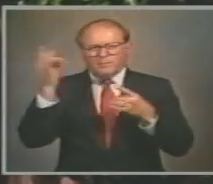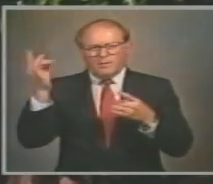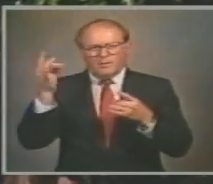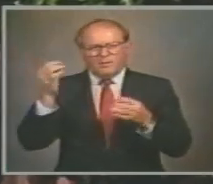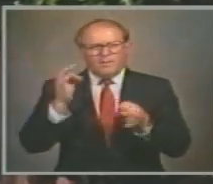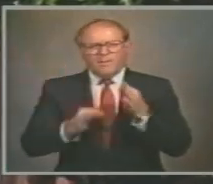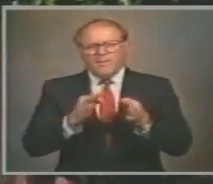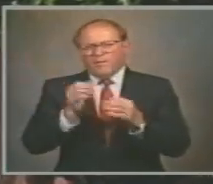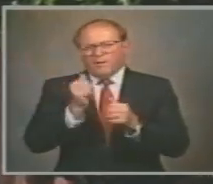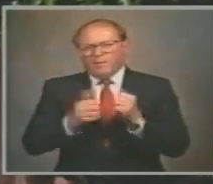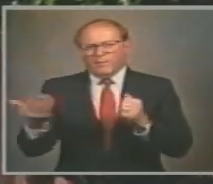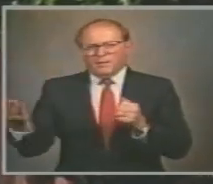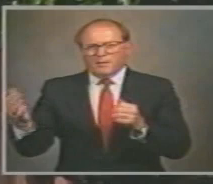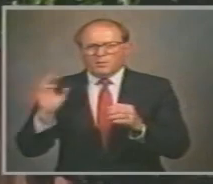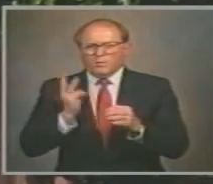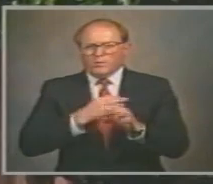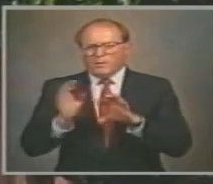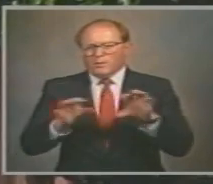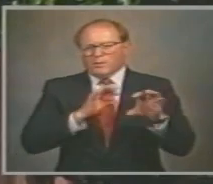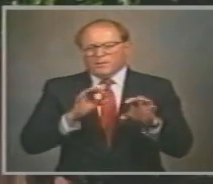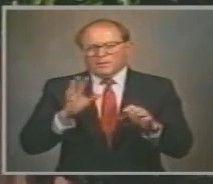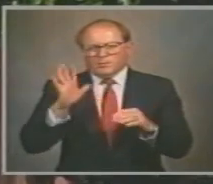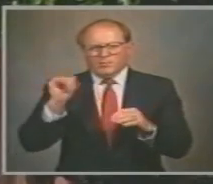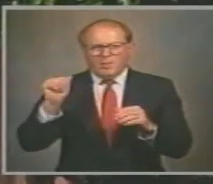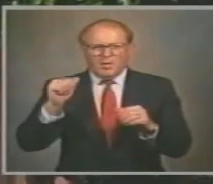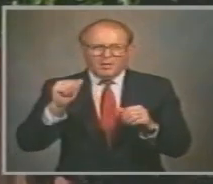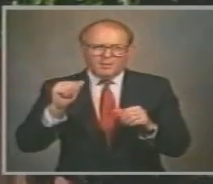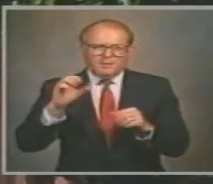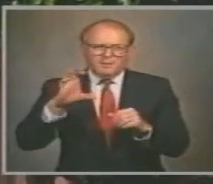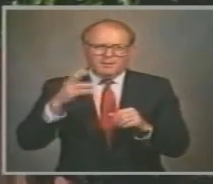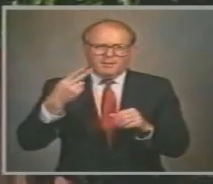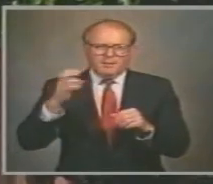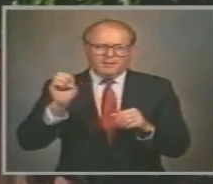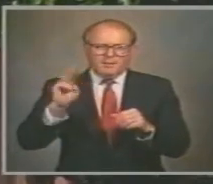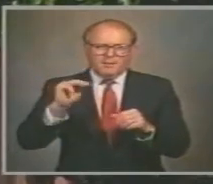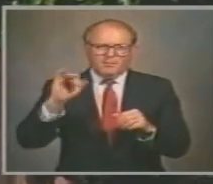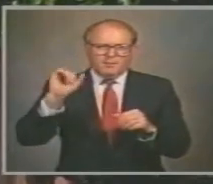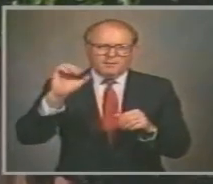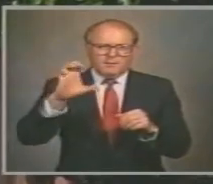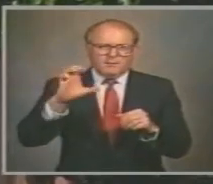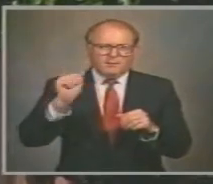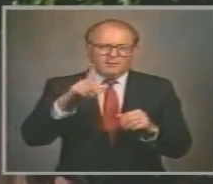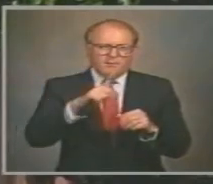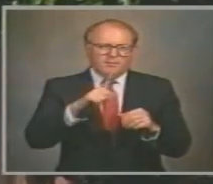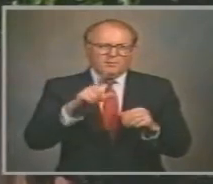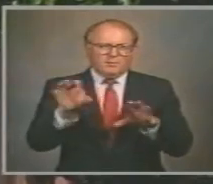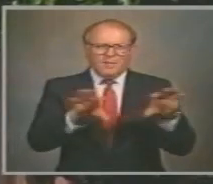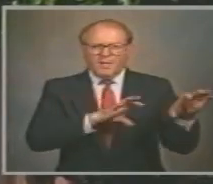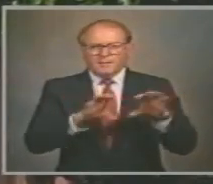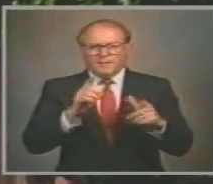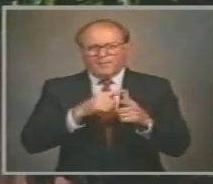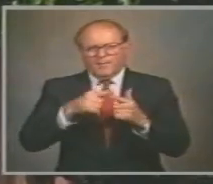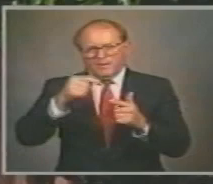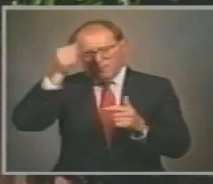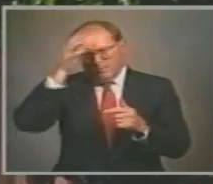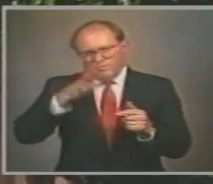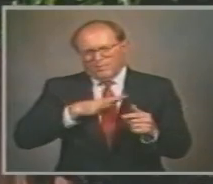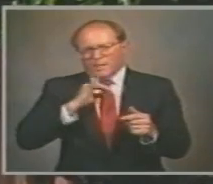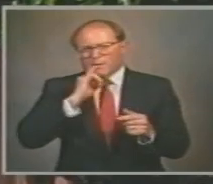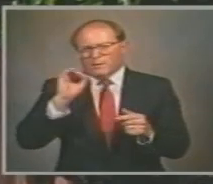by chemical reaction and interaction, then man is merely an